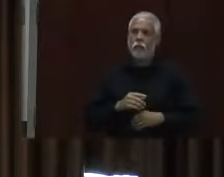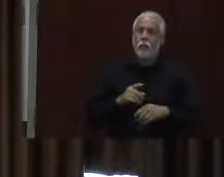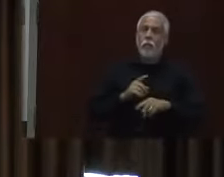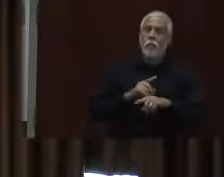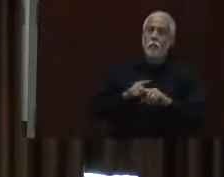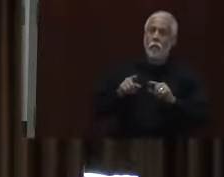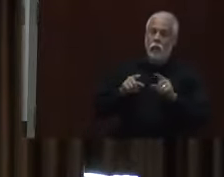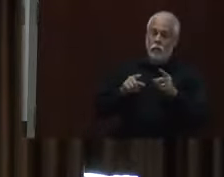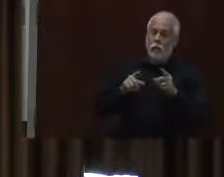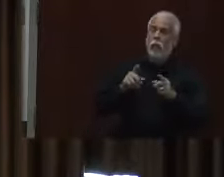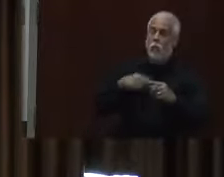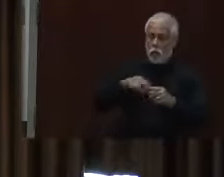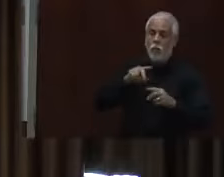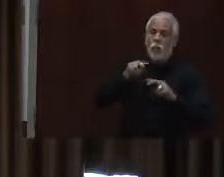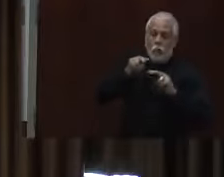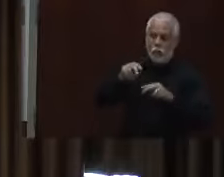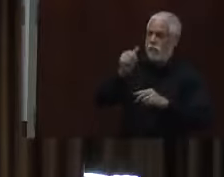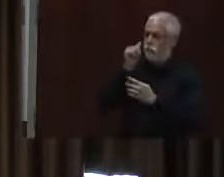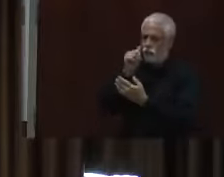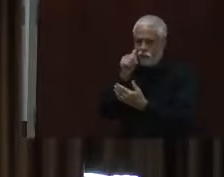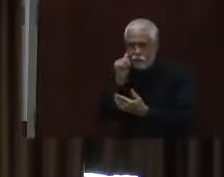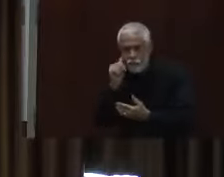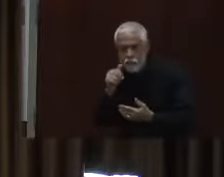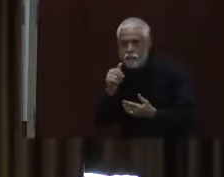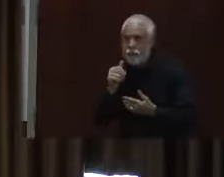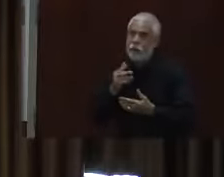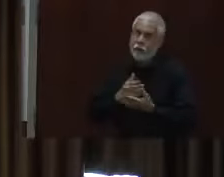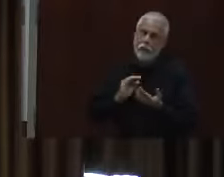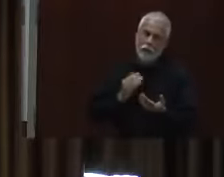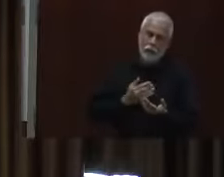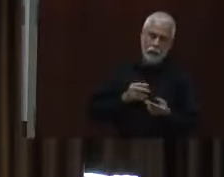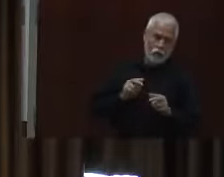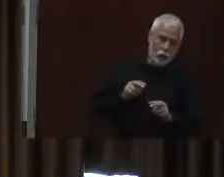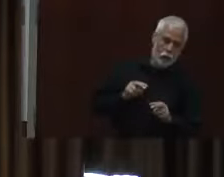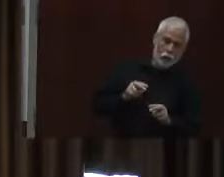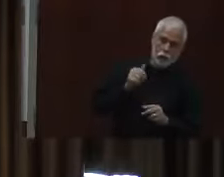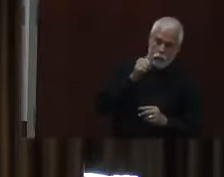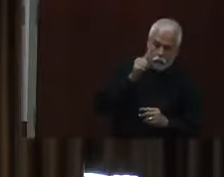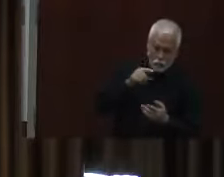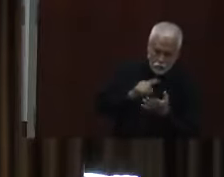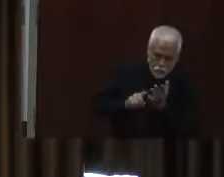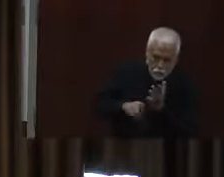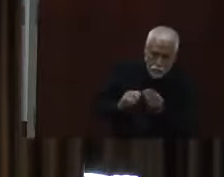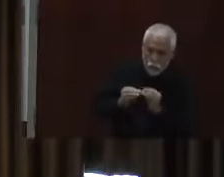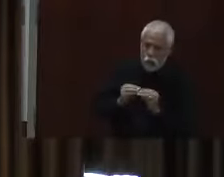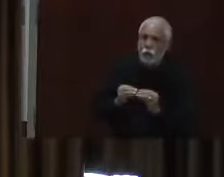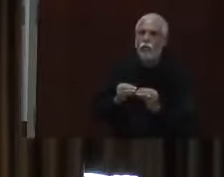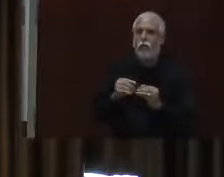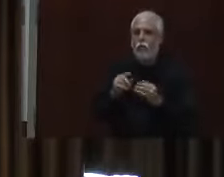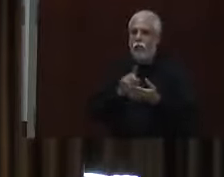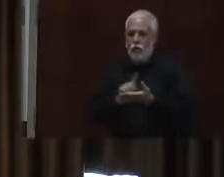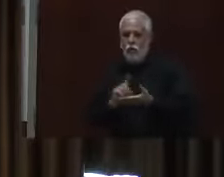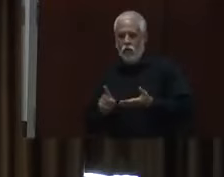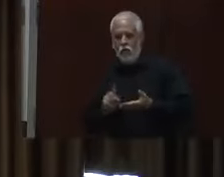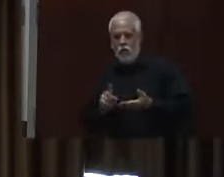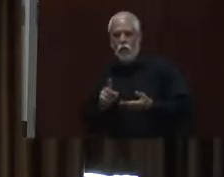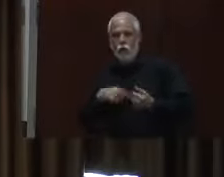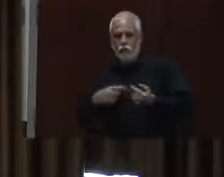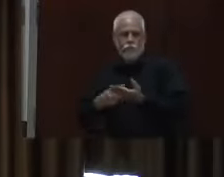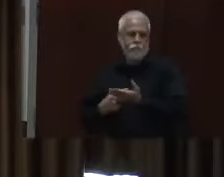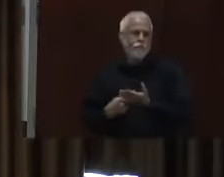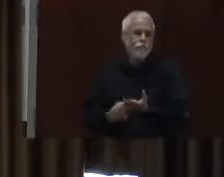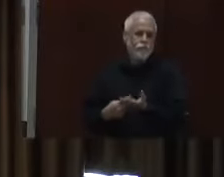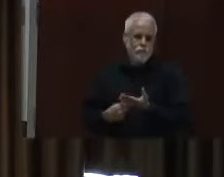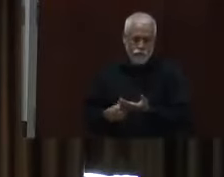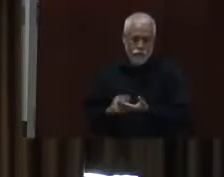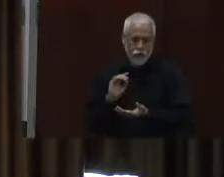it is monitored daily for some of us. And then most certainly every week we are discussing that